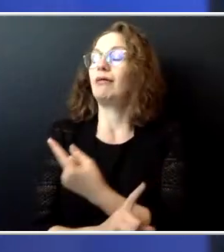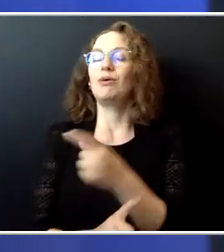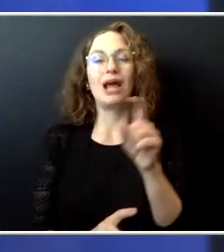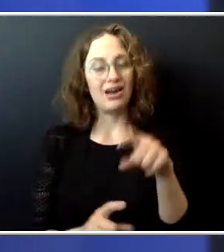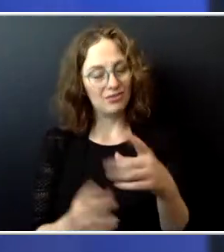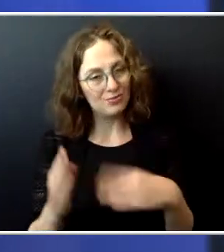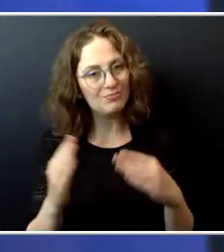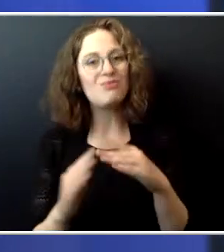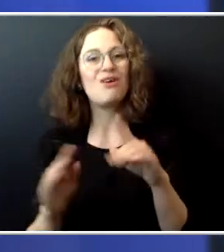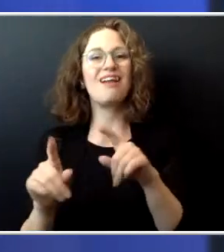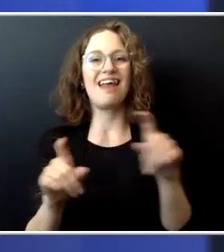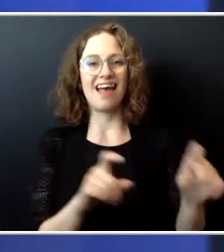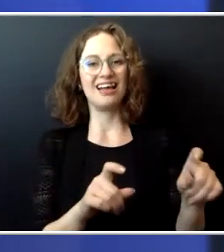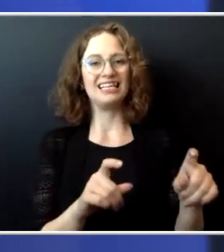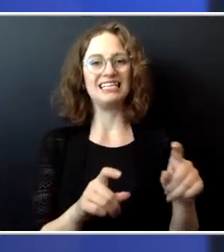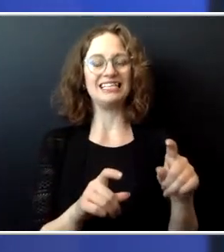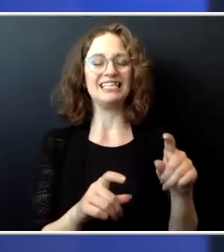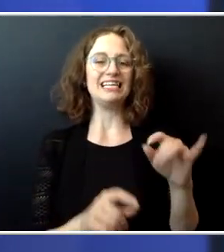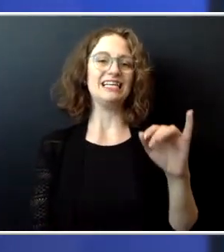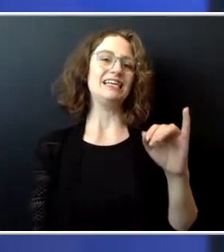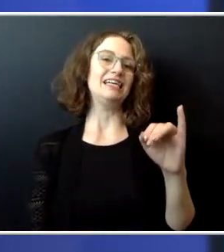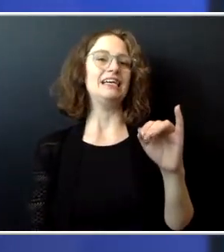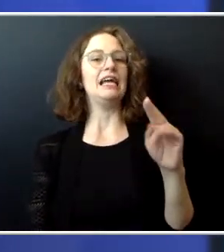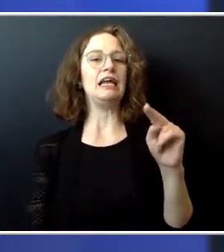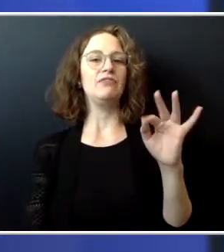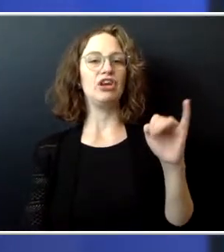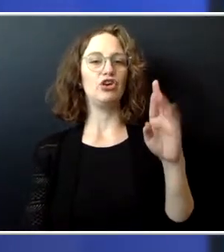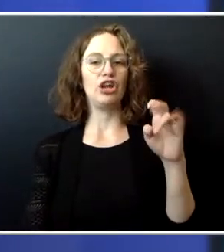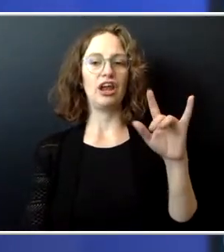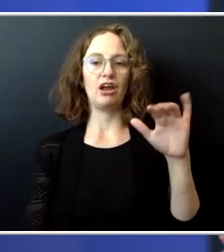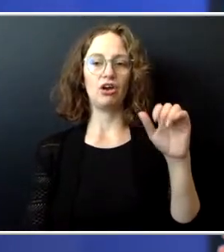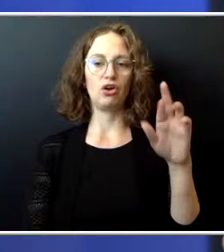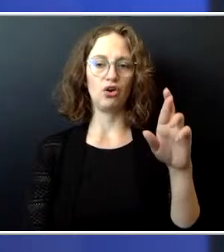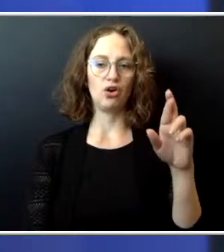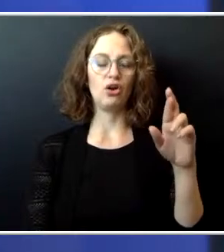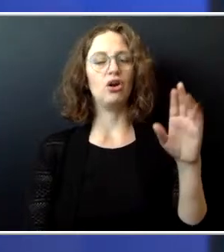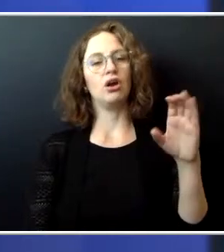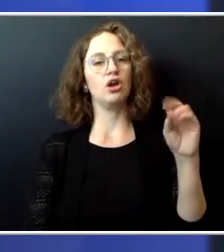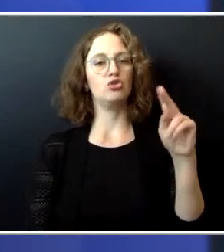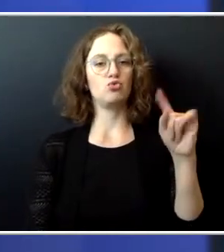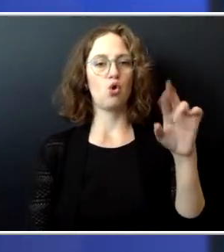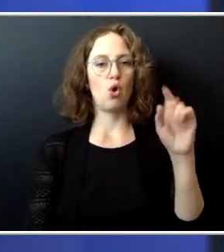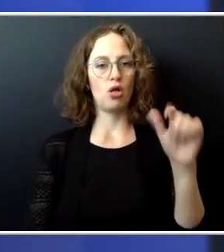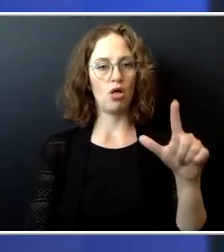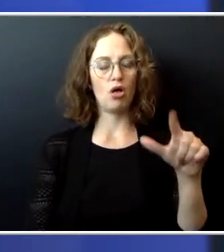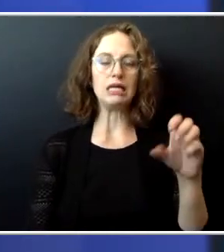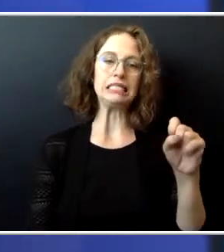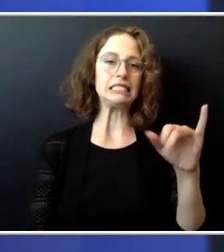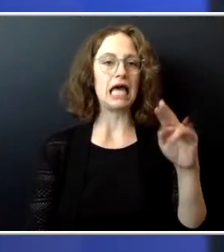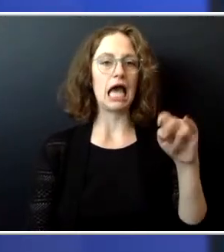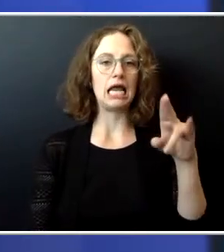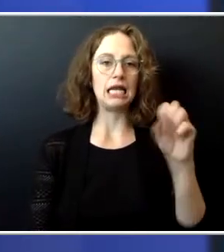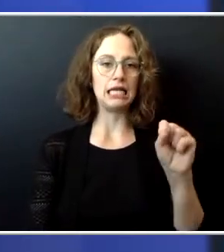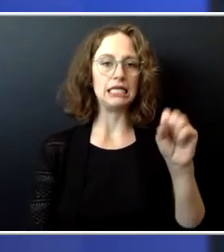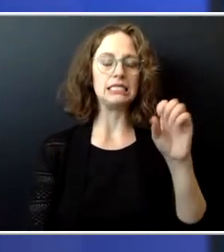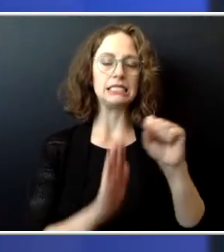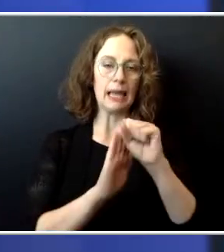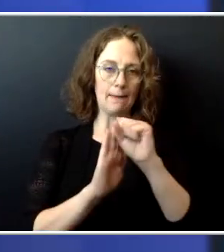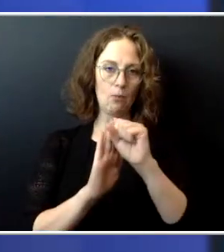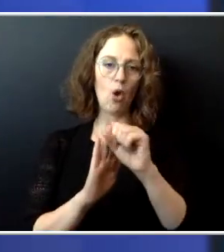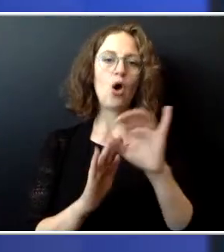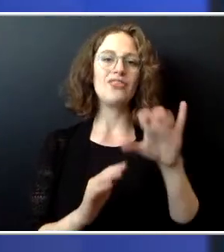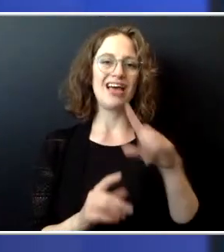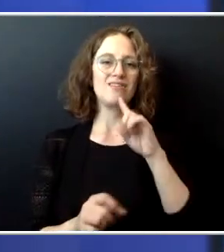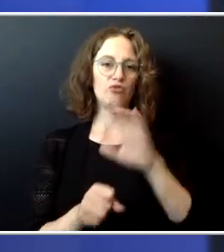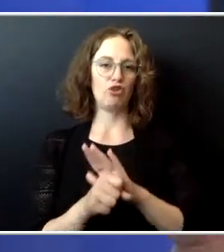inferior petrosal sinus sample, just to confirm the ACTH, which is that hormone that's off, is coming from